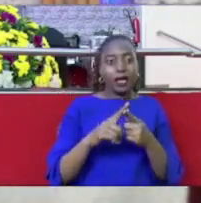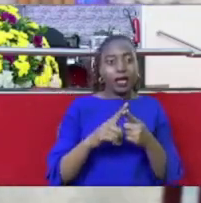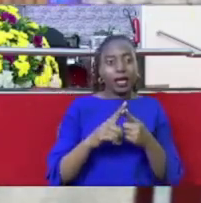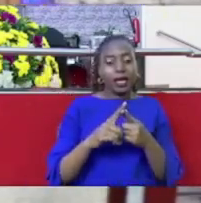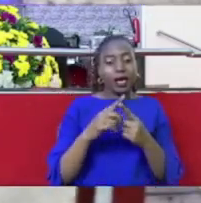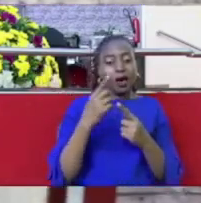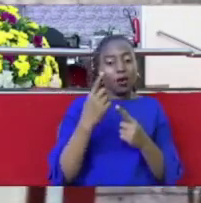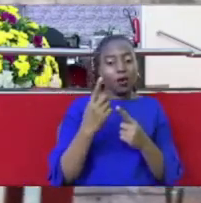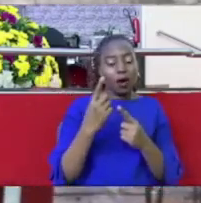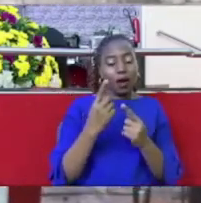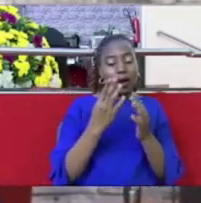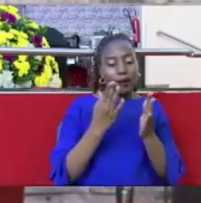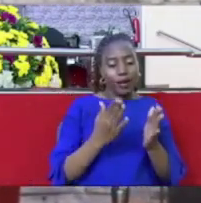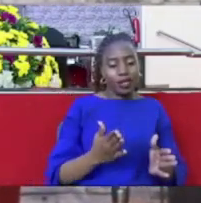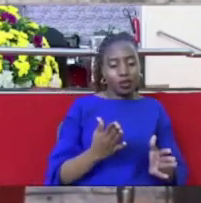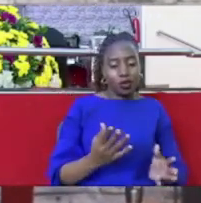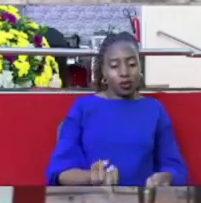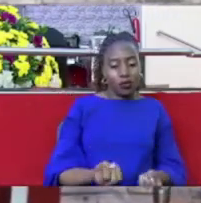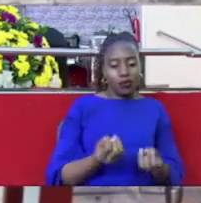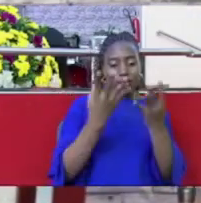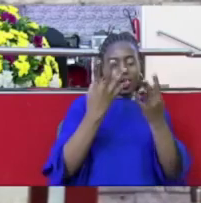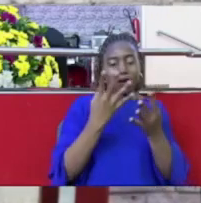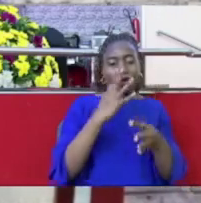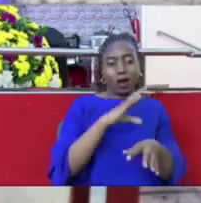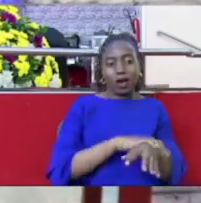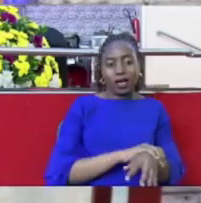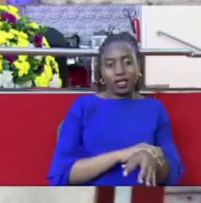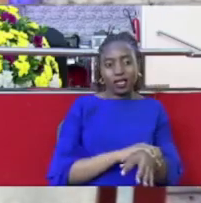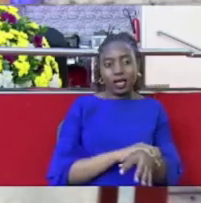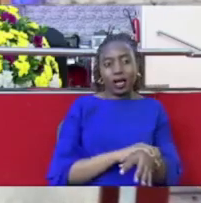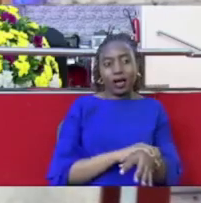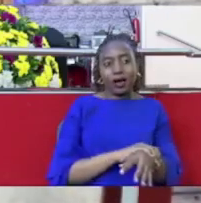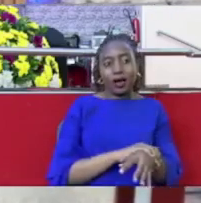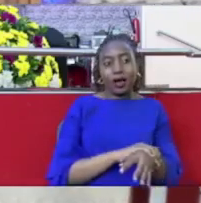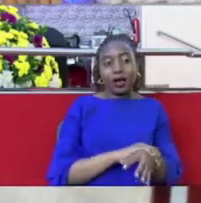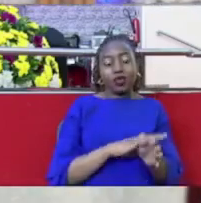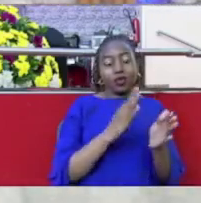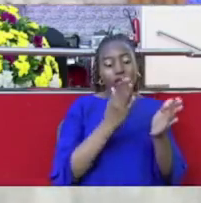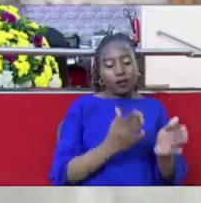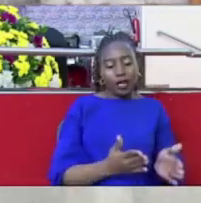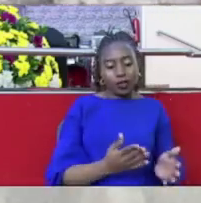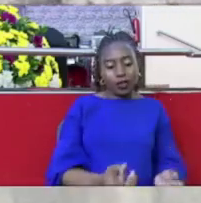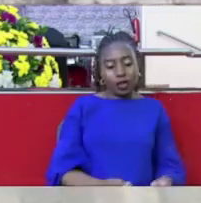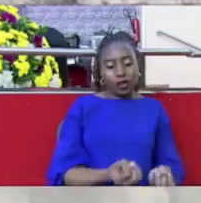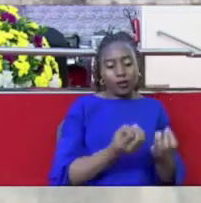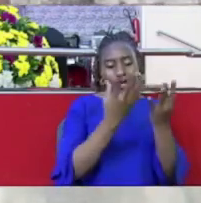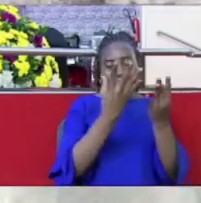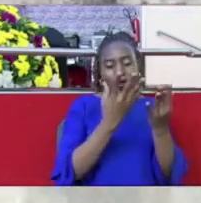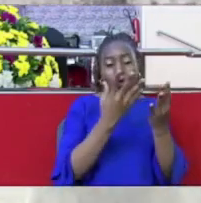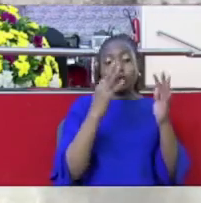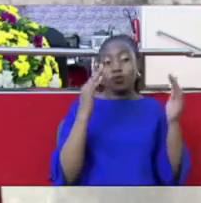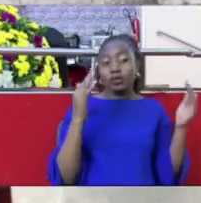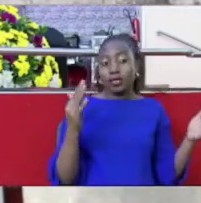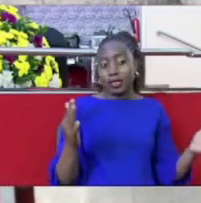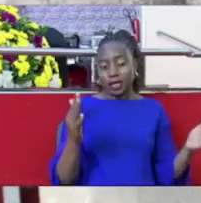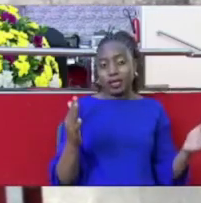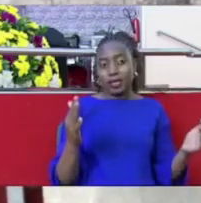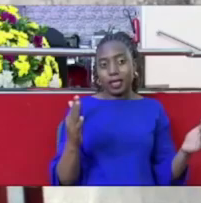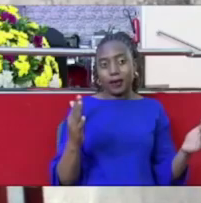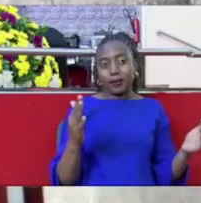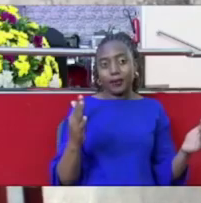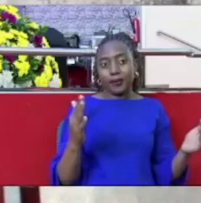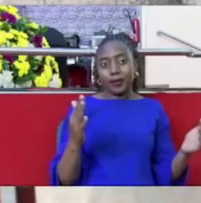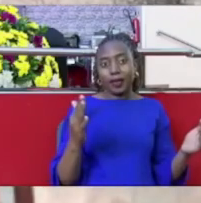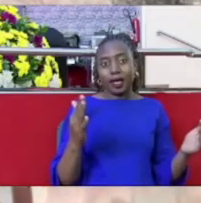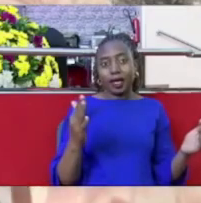mtu mmoja akapokea muujiza. According to this person, the miracle was so great. Kulingana na huyo mtu muujiza ulikuwa ni mkubwa sana. Until the person